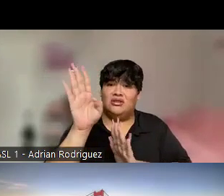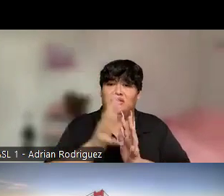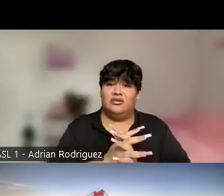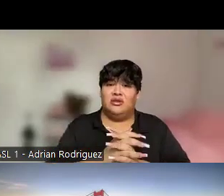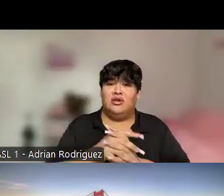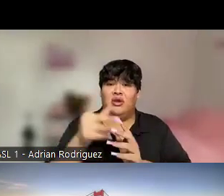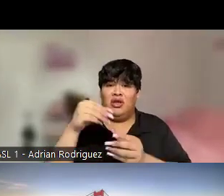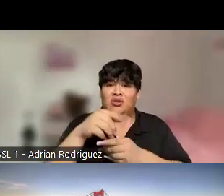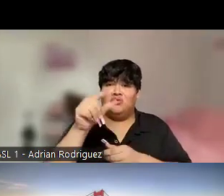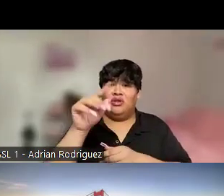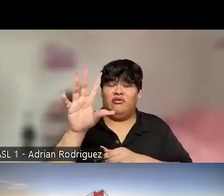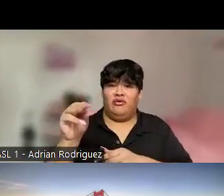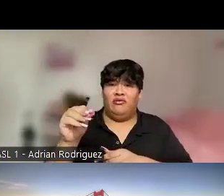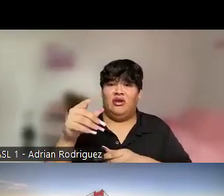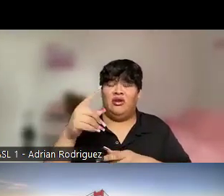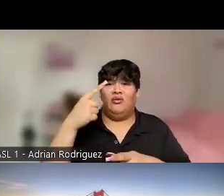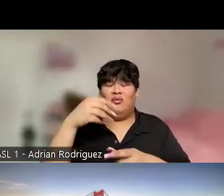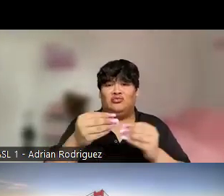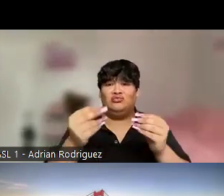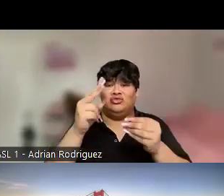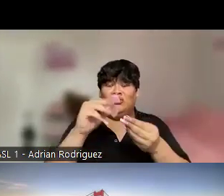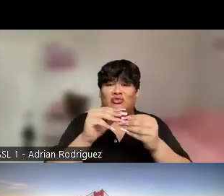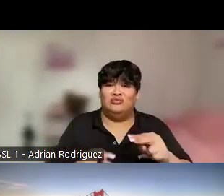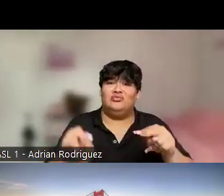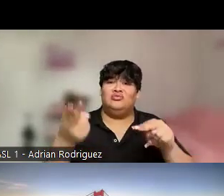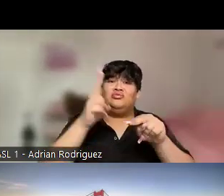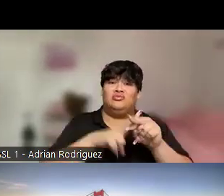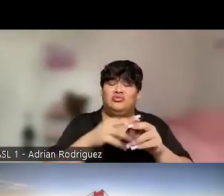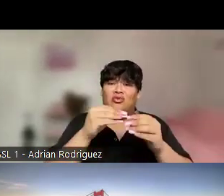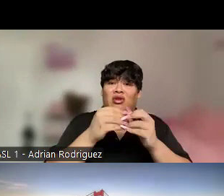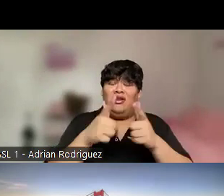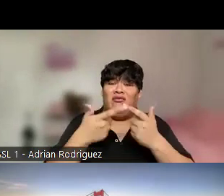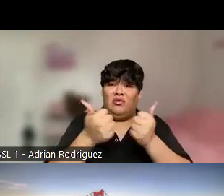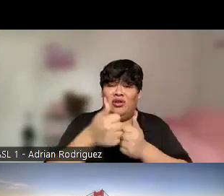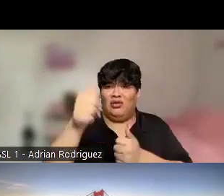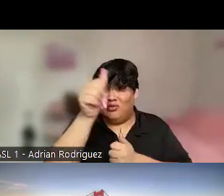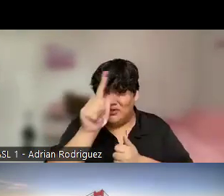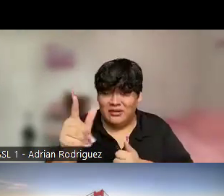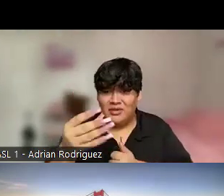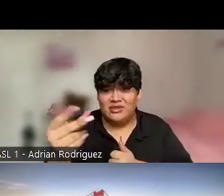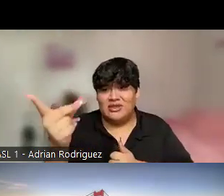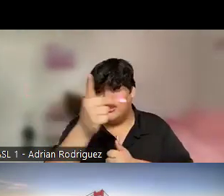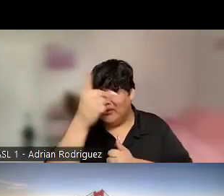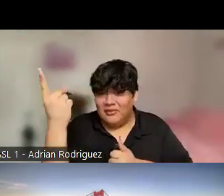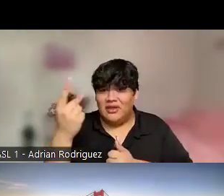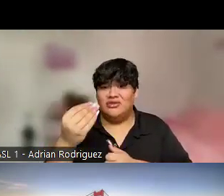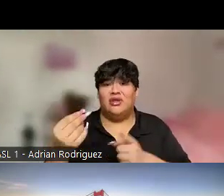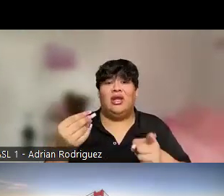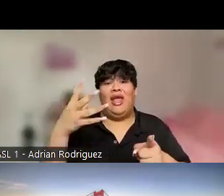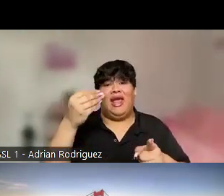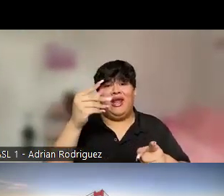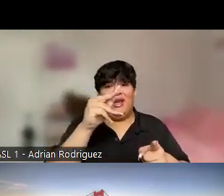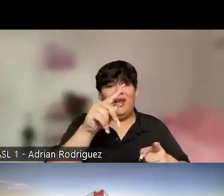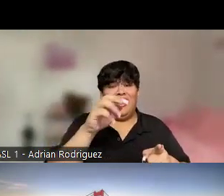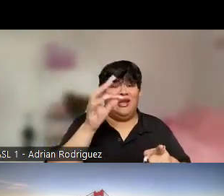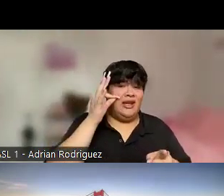by 2050, so that nearly triples the number of people living with Alzheimer's dementia. Native Hawaiian and Pacific Islanders